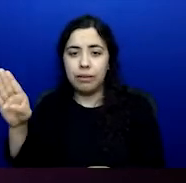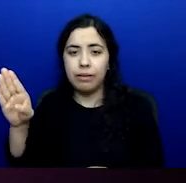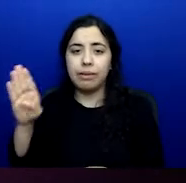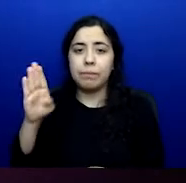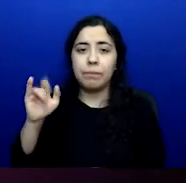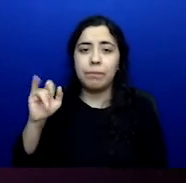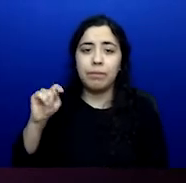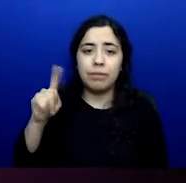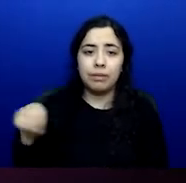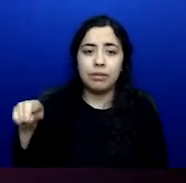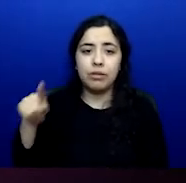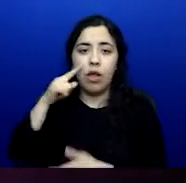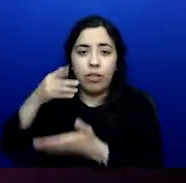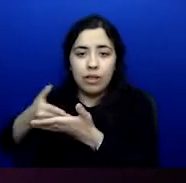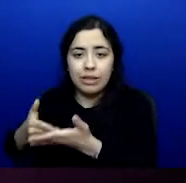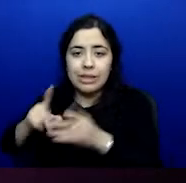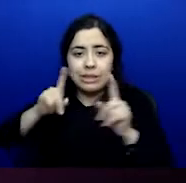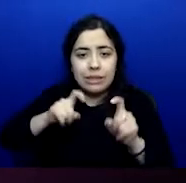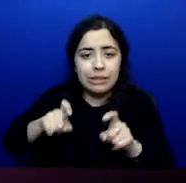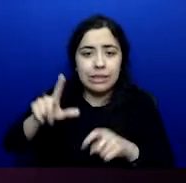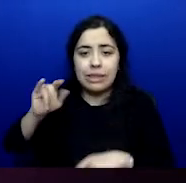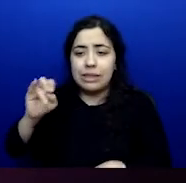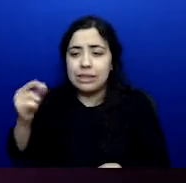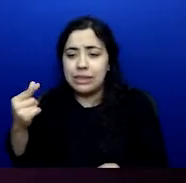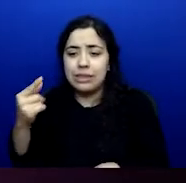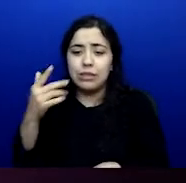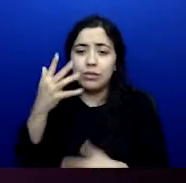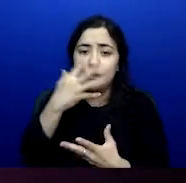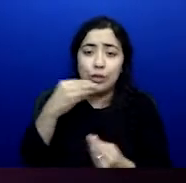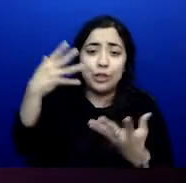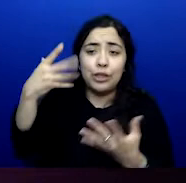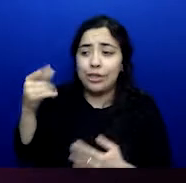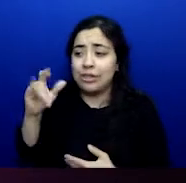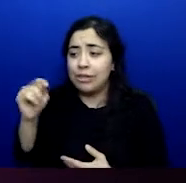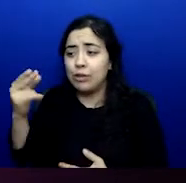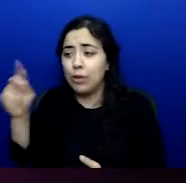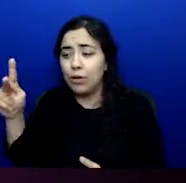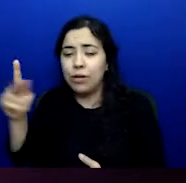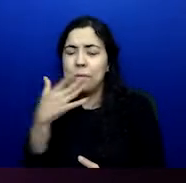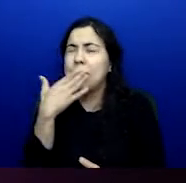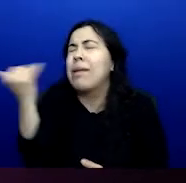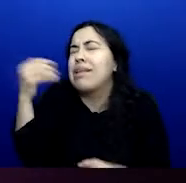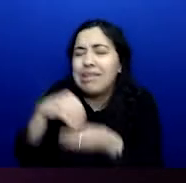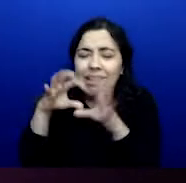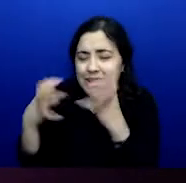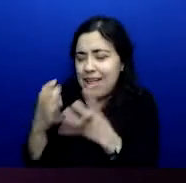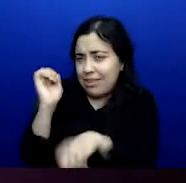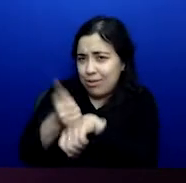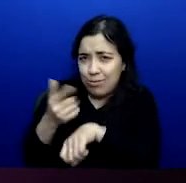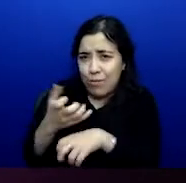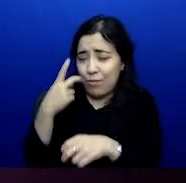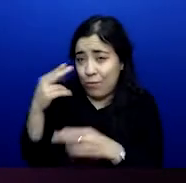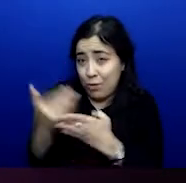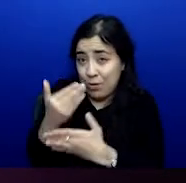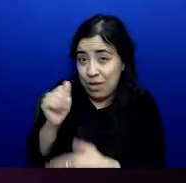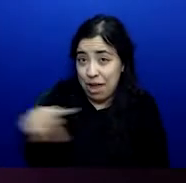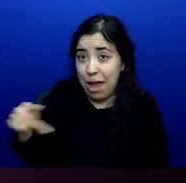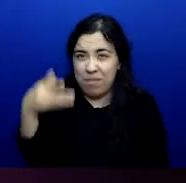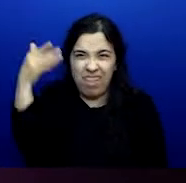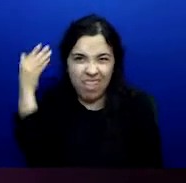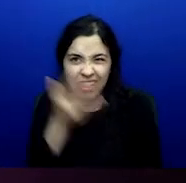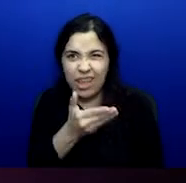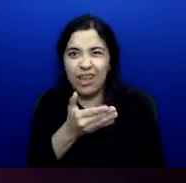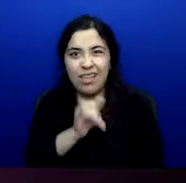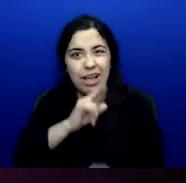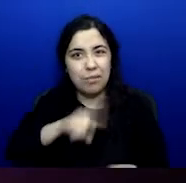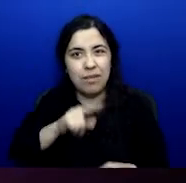authentication, testing, linting, prettier, get hooks, like the best-in-class setup that you would want for a new application. That command